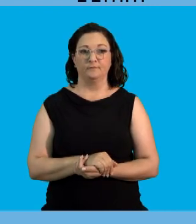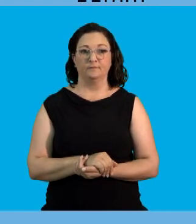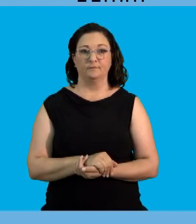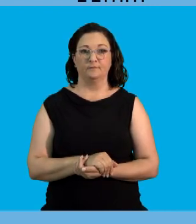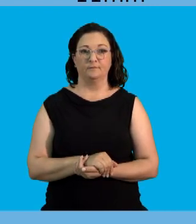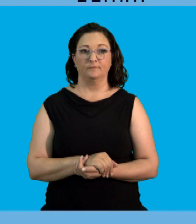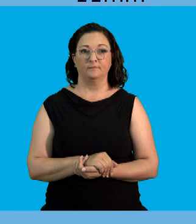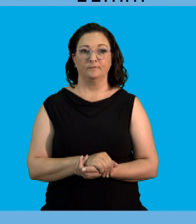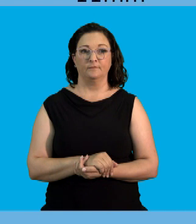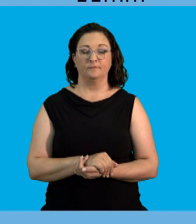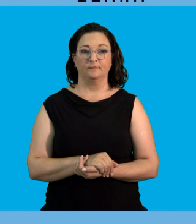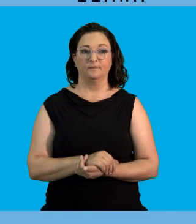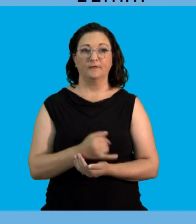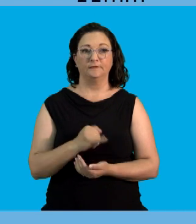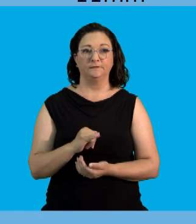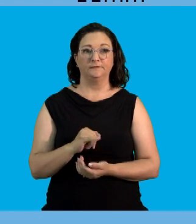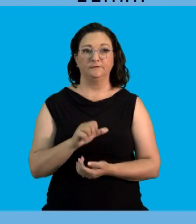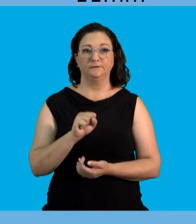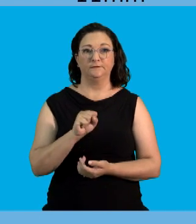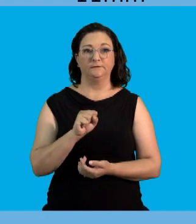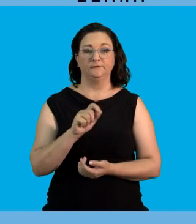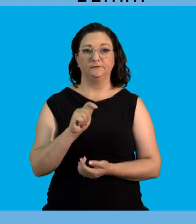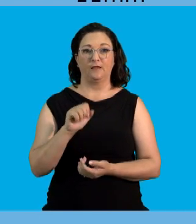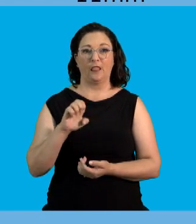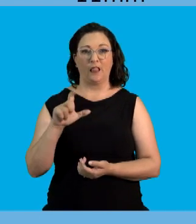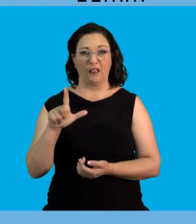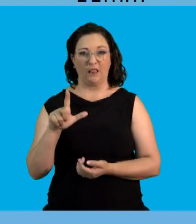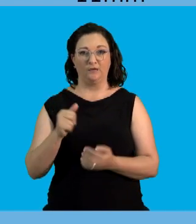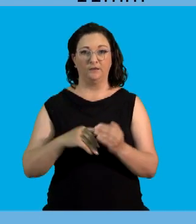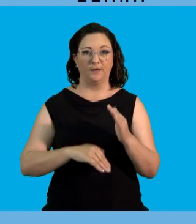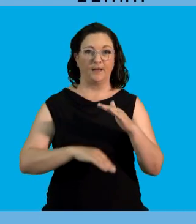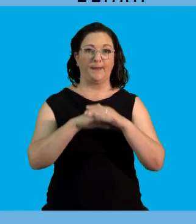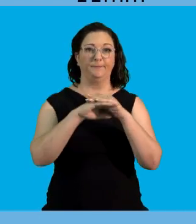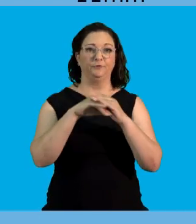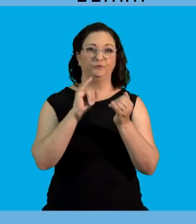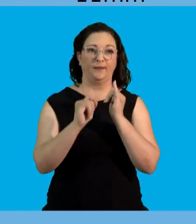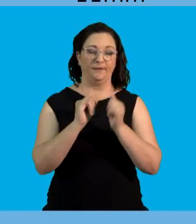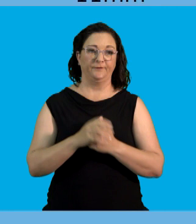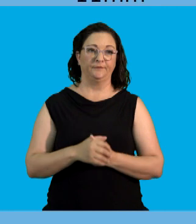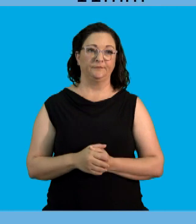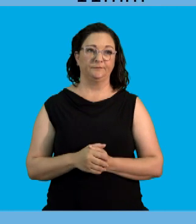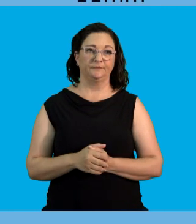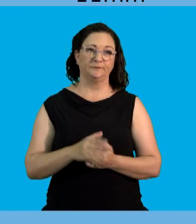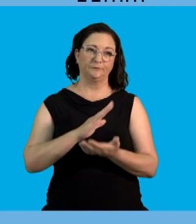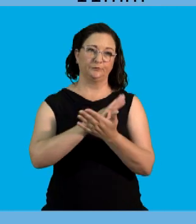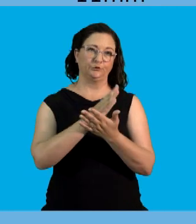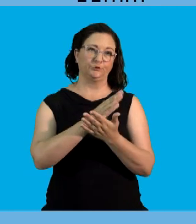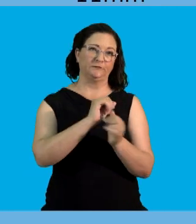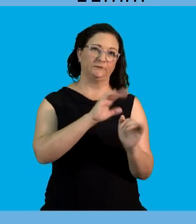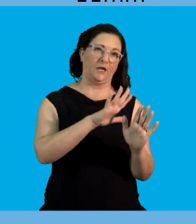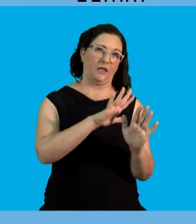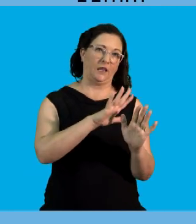And then we have steel that goes all the way to 11 millimeters, and 11 is halfway between 10 and